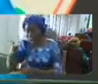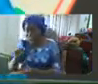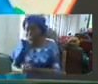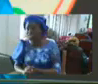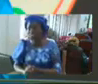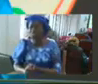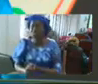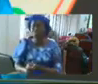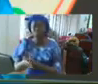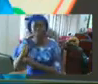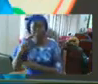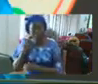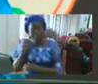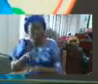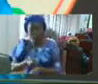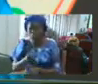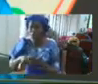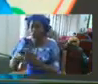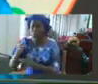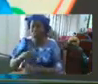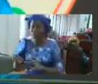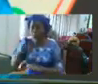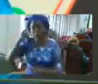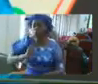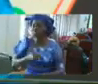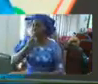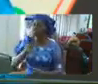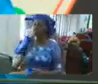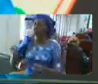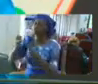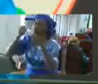life, what God has done for us is more than enough.